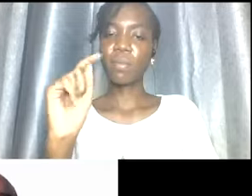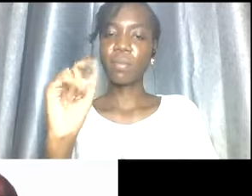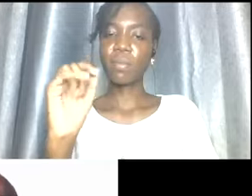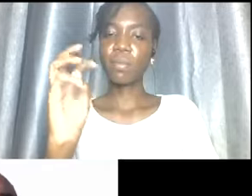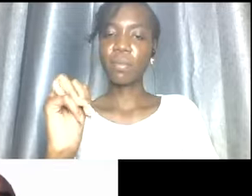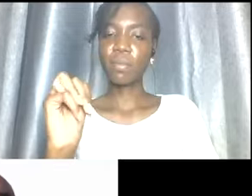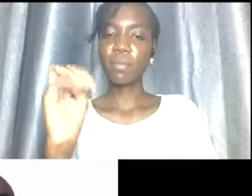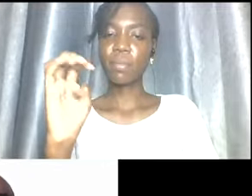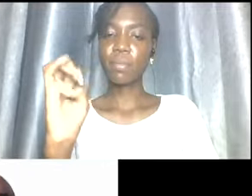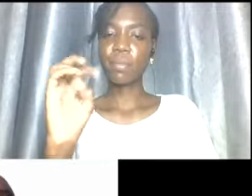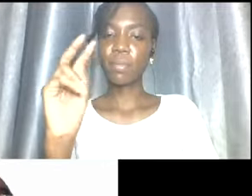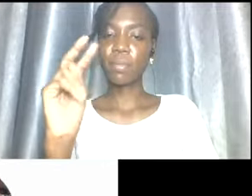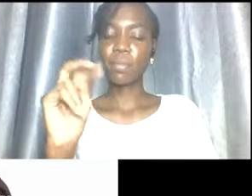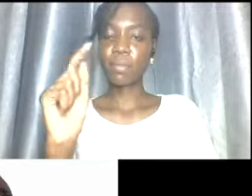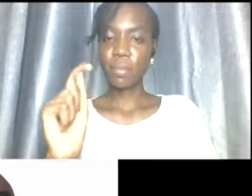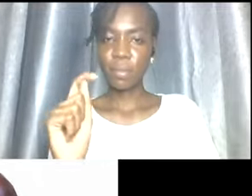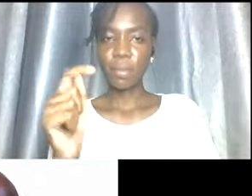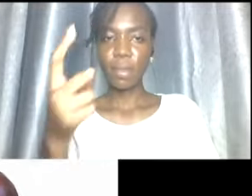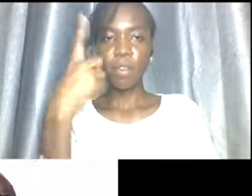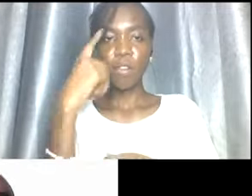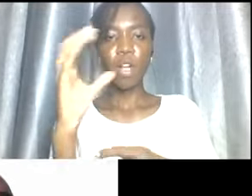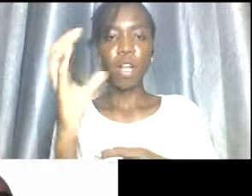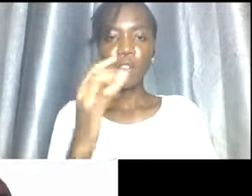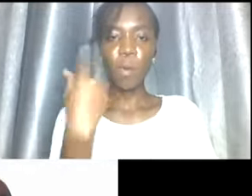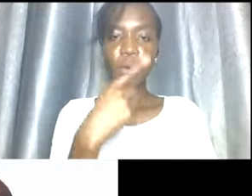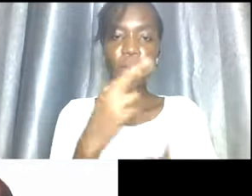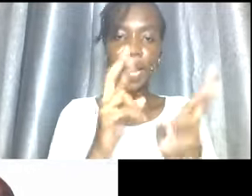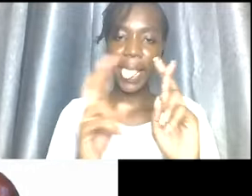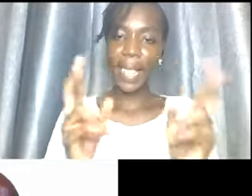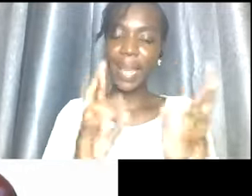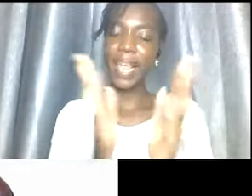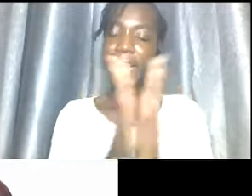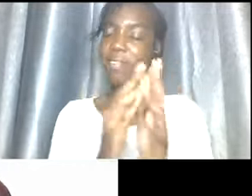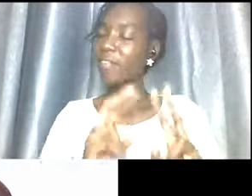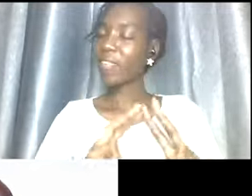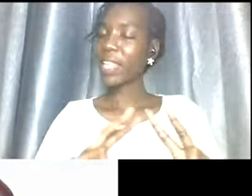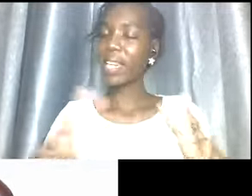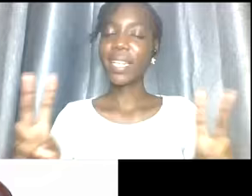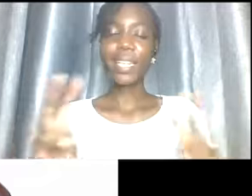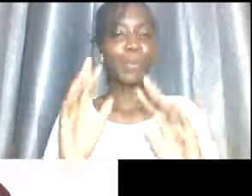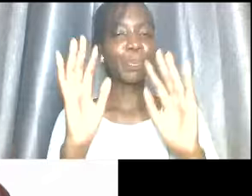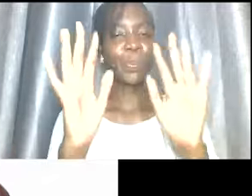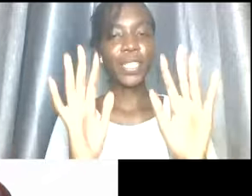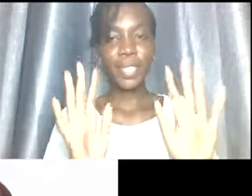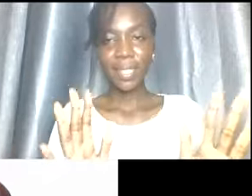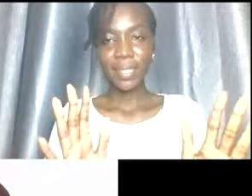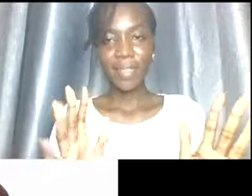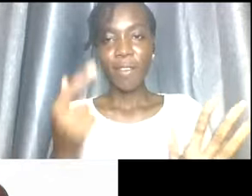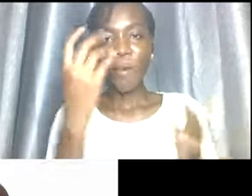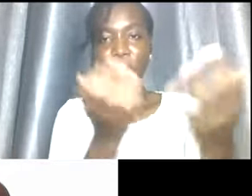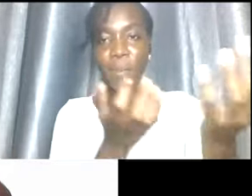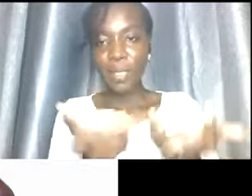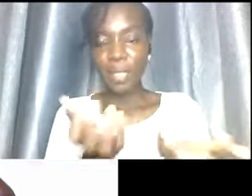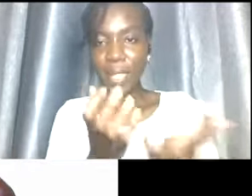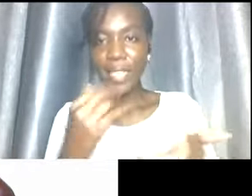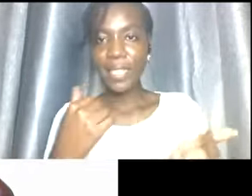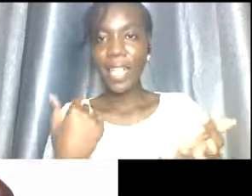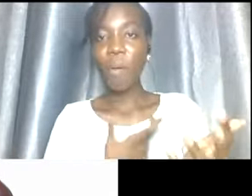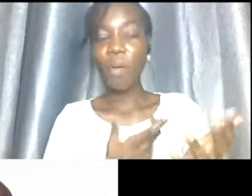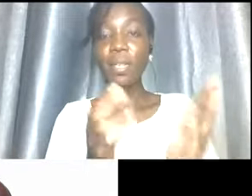our internal customers who are very important and vital to our businesses. And our HR professionals can tell